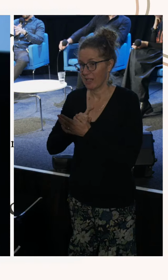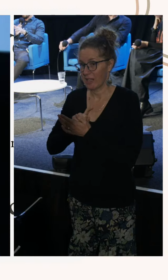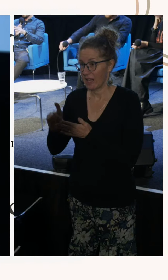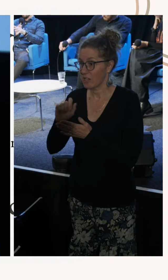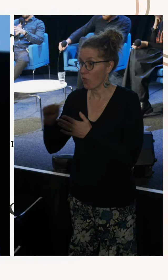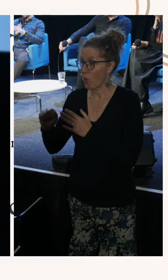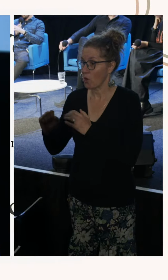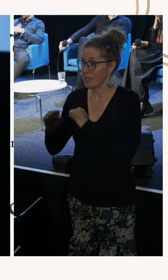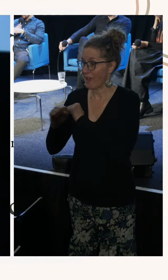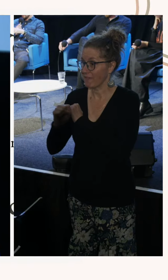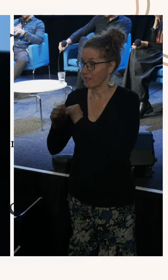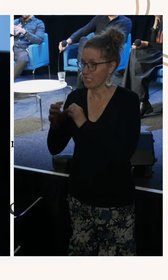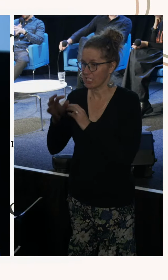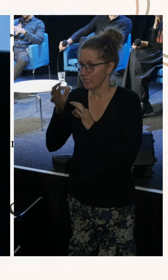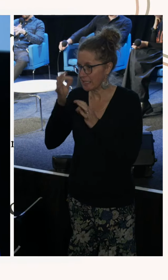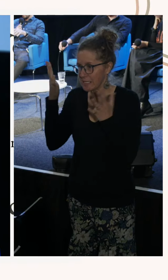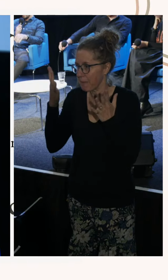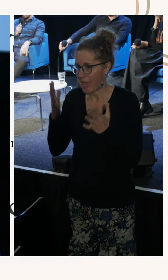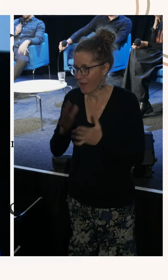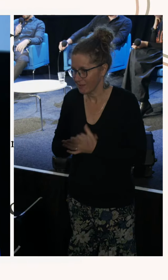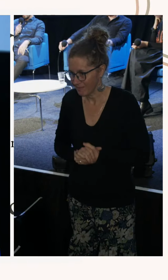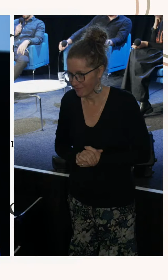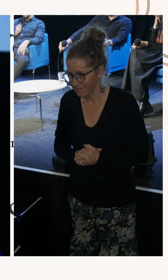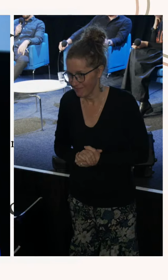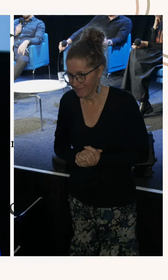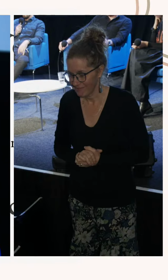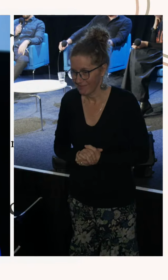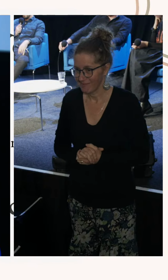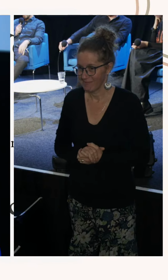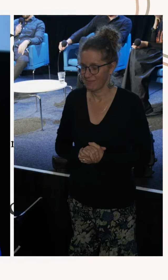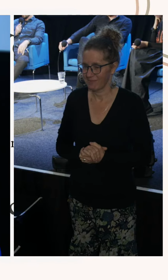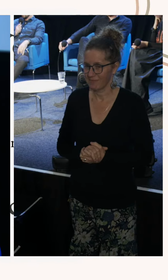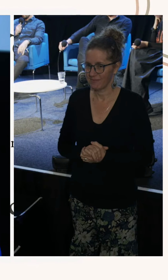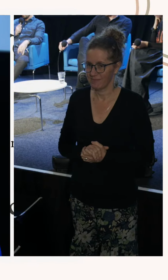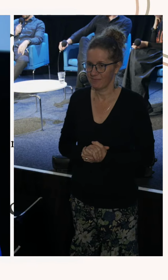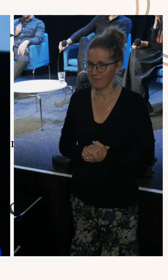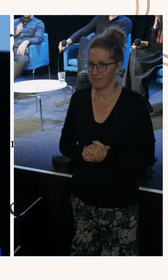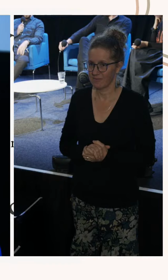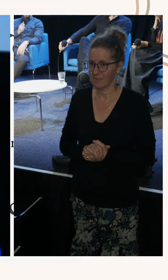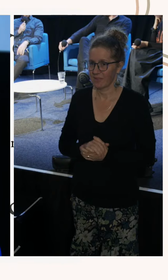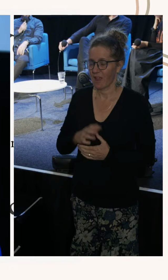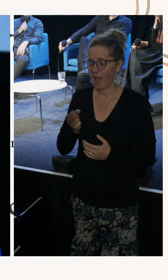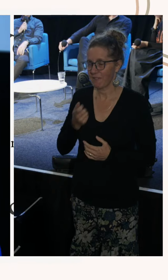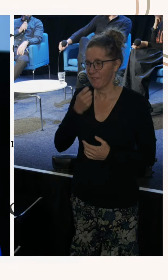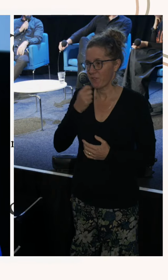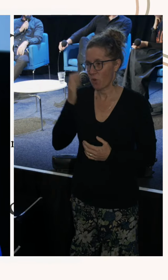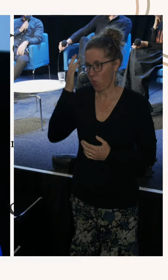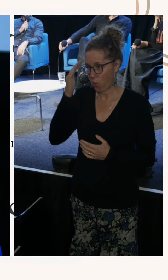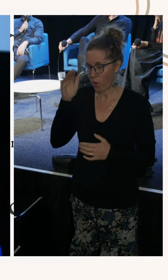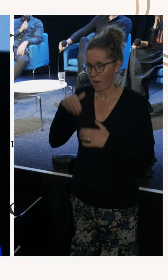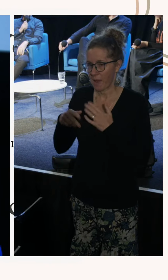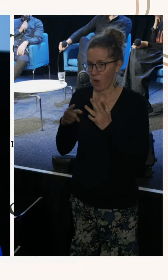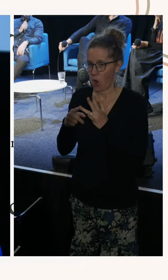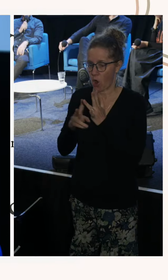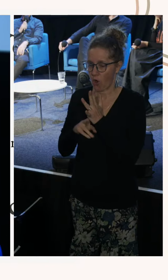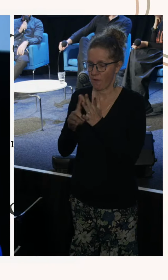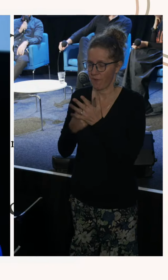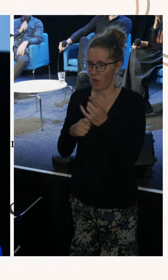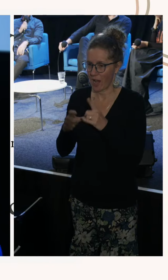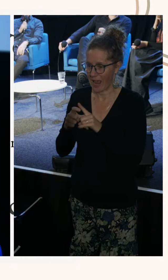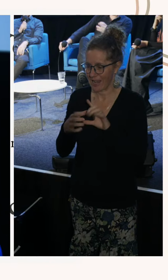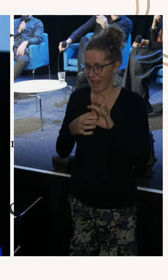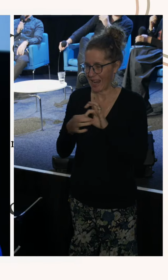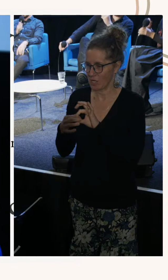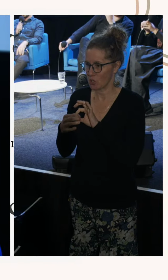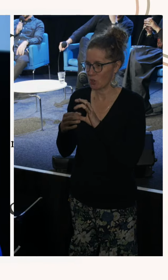disappear, completely disappear. Now, I've got some thoughts on Overland's links to Comalco